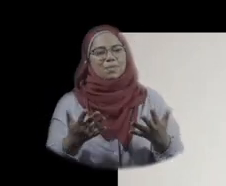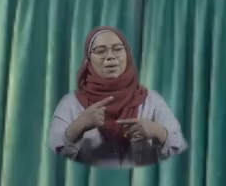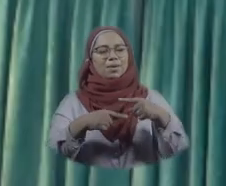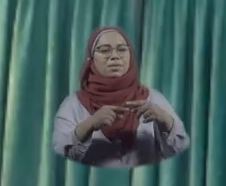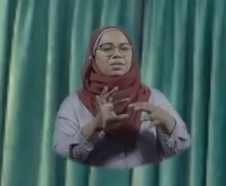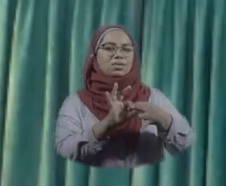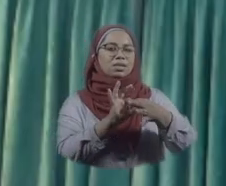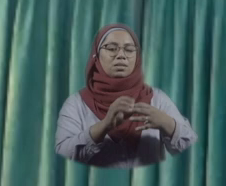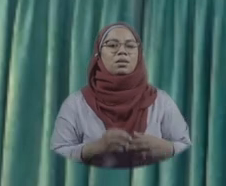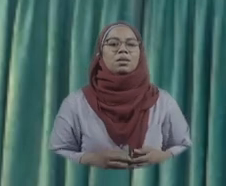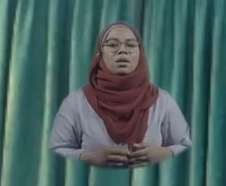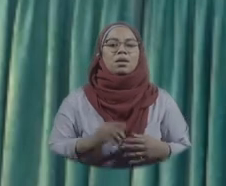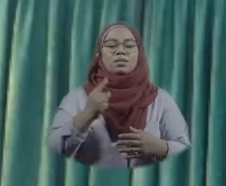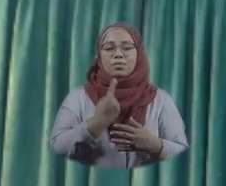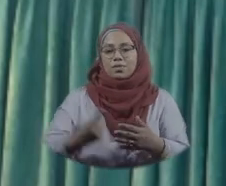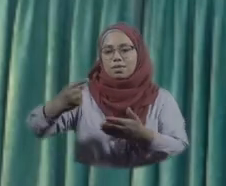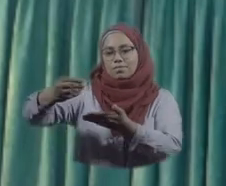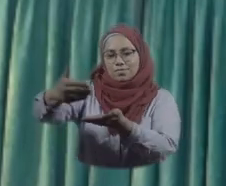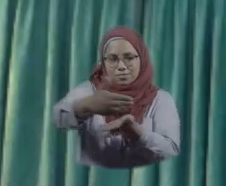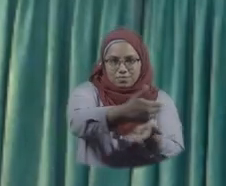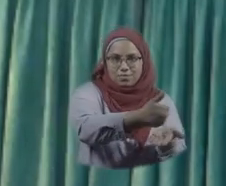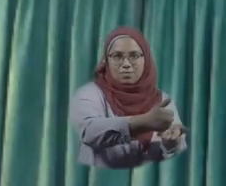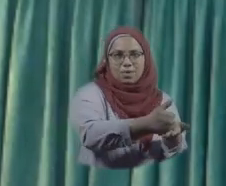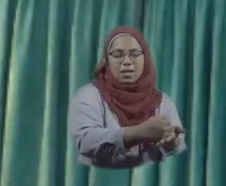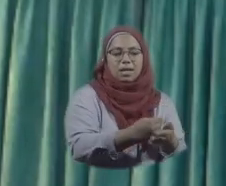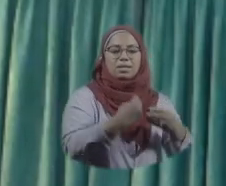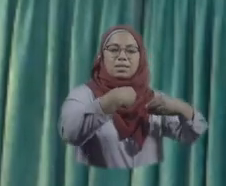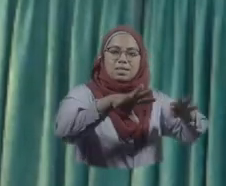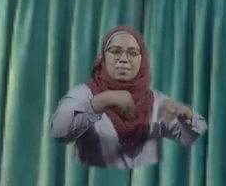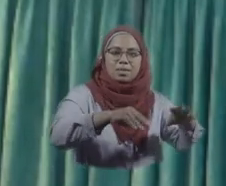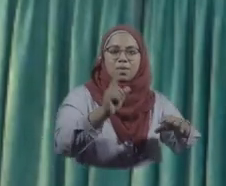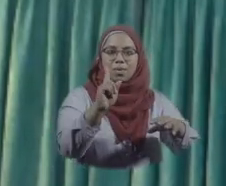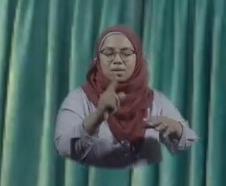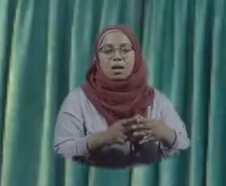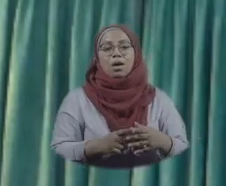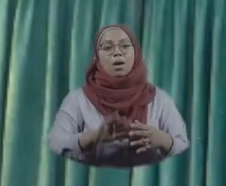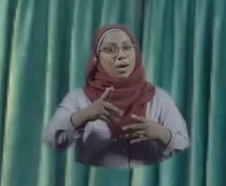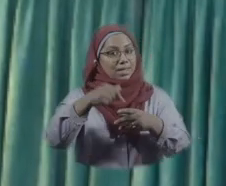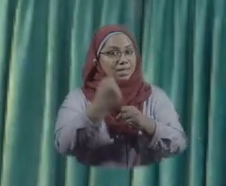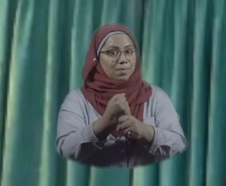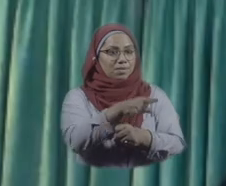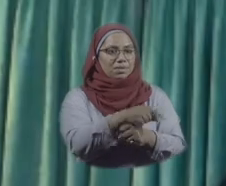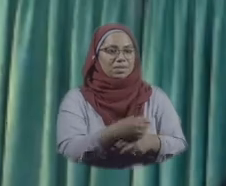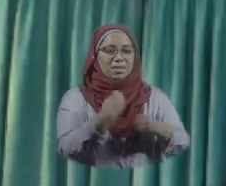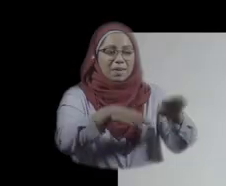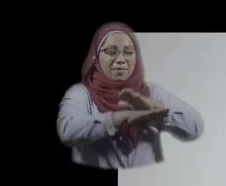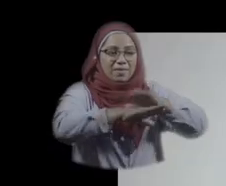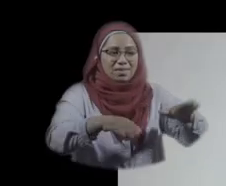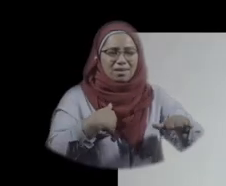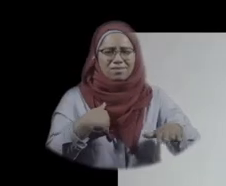kama emma suratama earning and spend kuri konchaka konkama ka and is there any spending that you